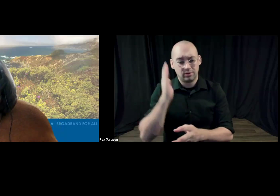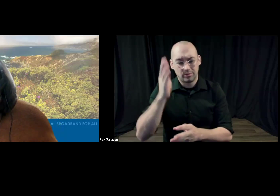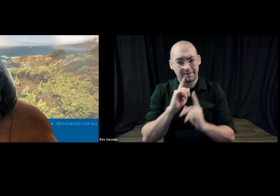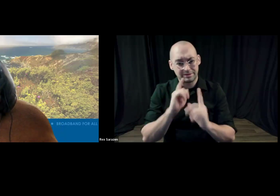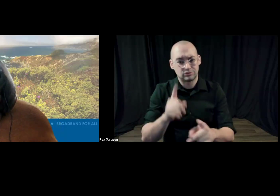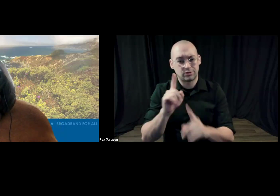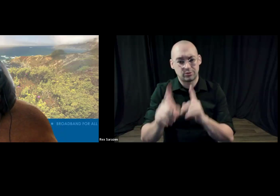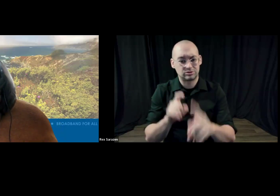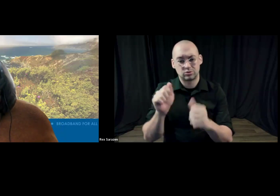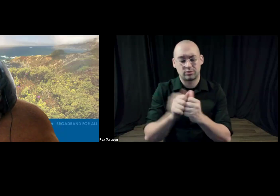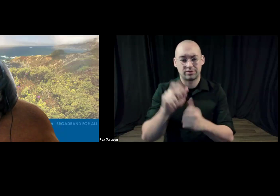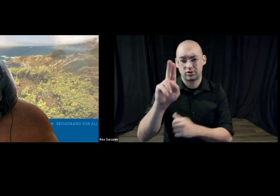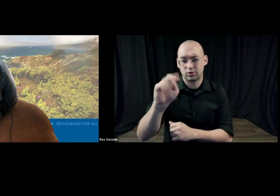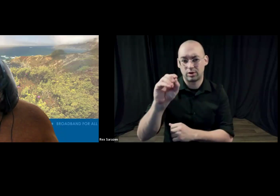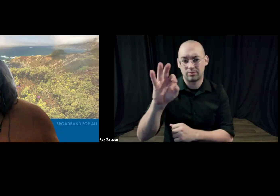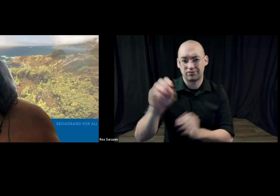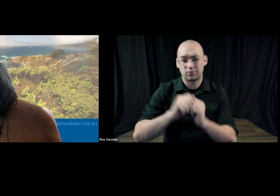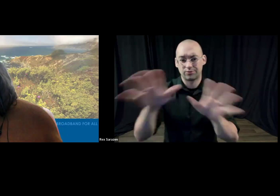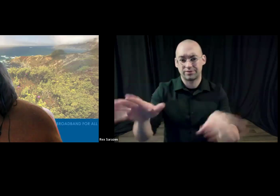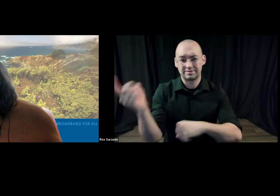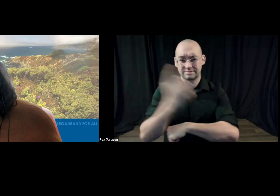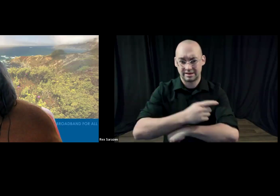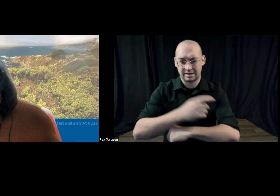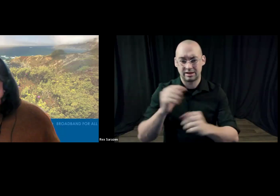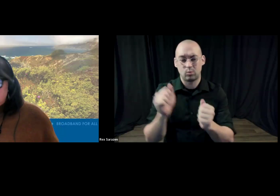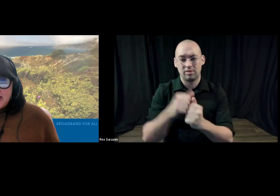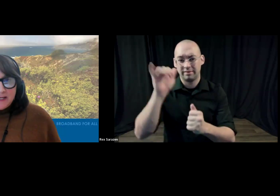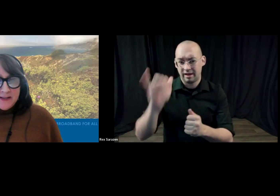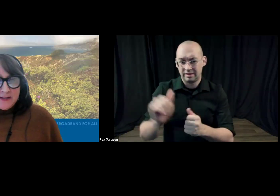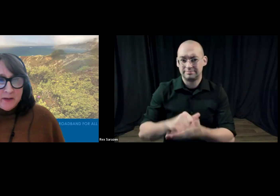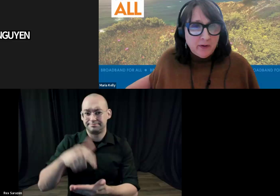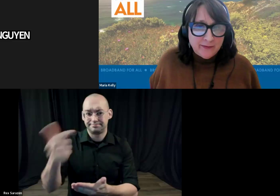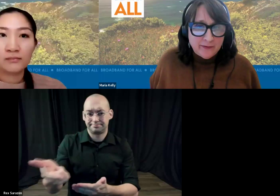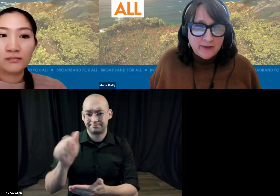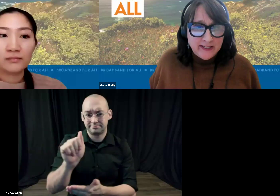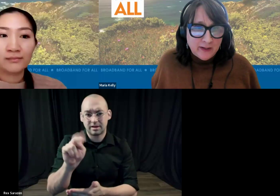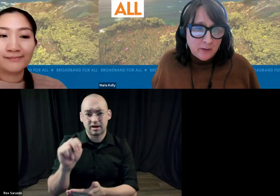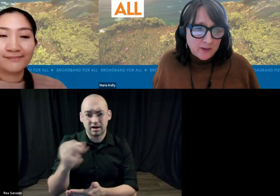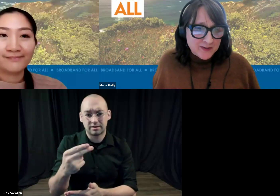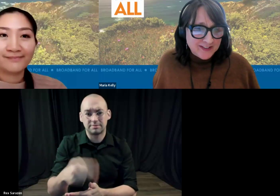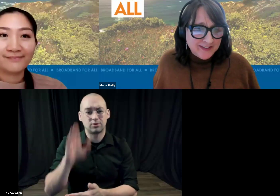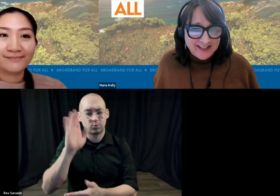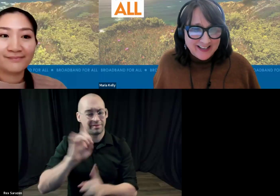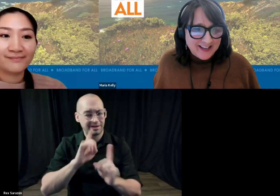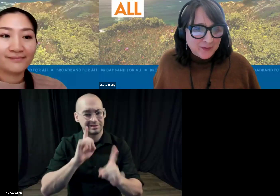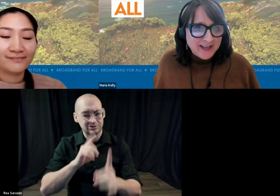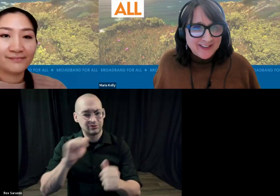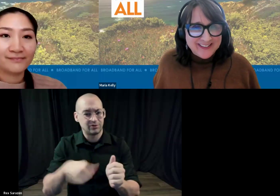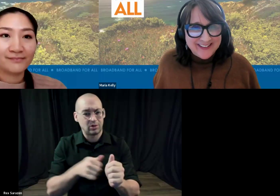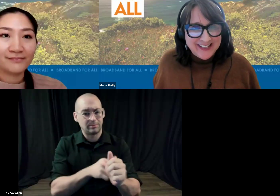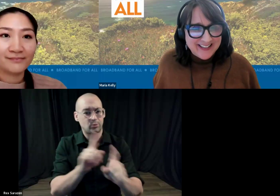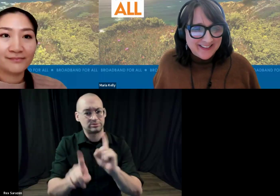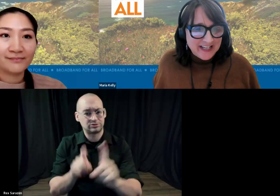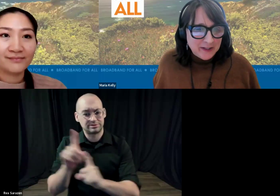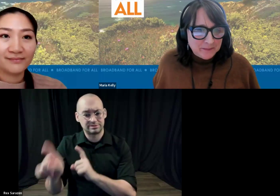regarding the NOFO release date. And with that, we'll pass it over to Ann, and then we'll answer any other follow-up questions as we